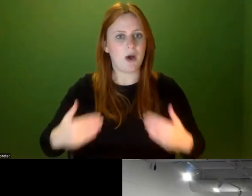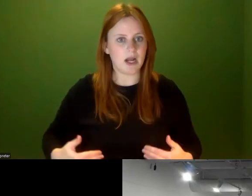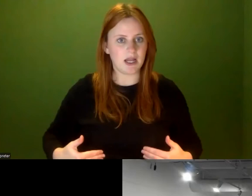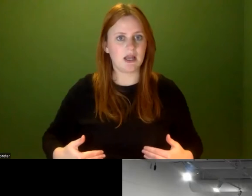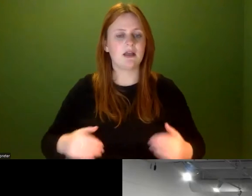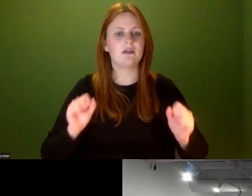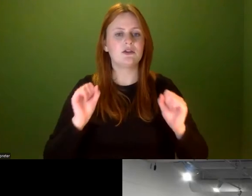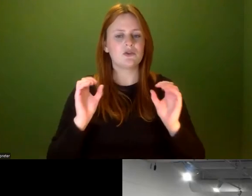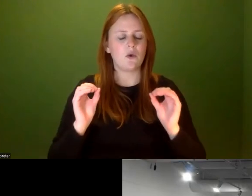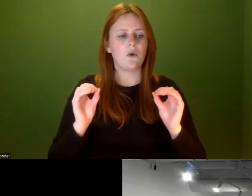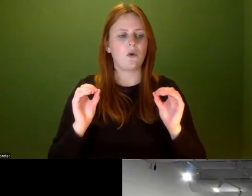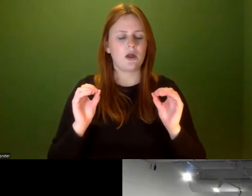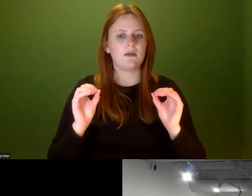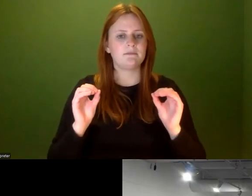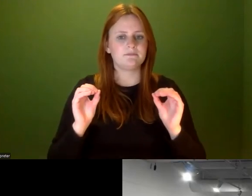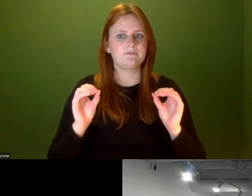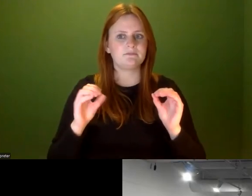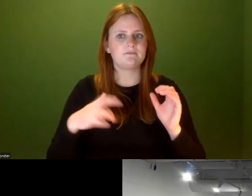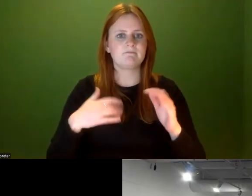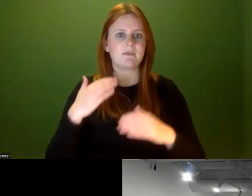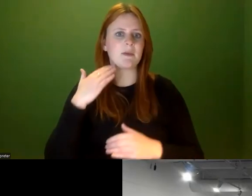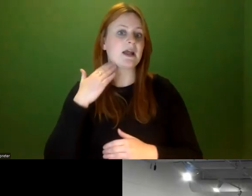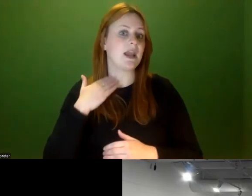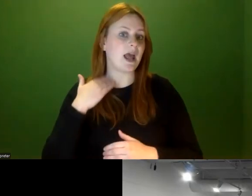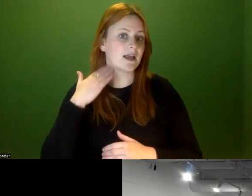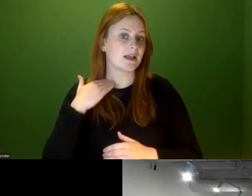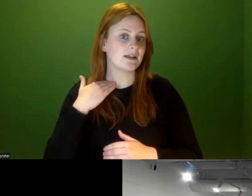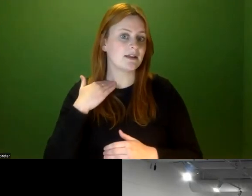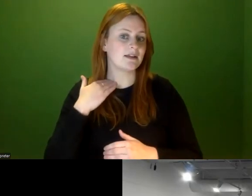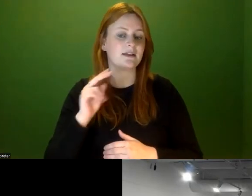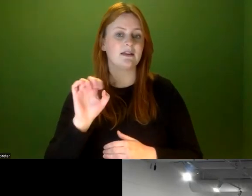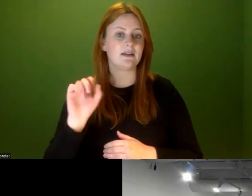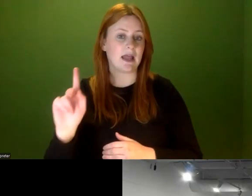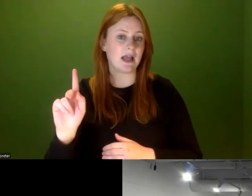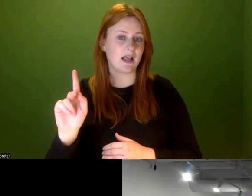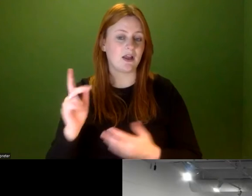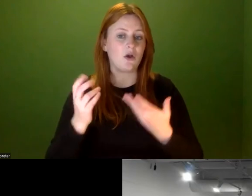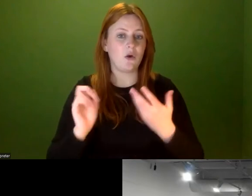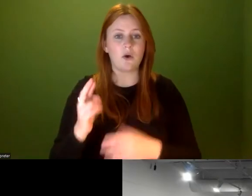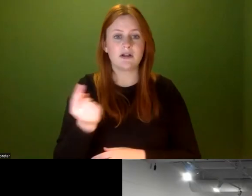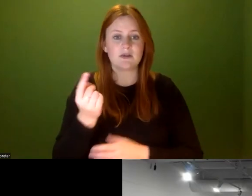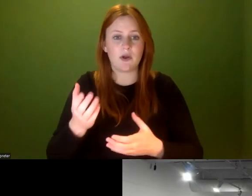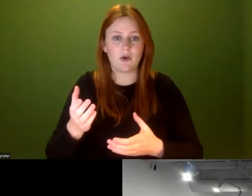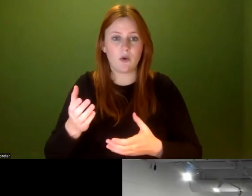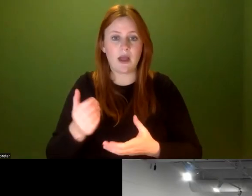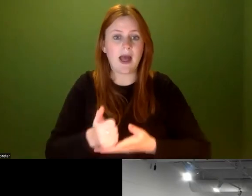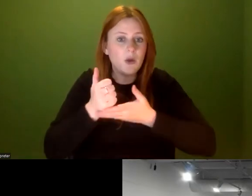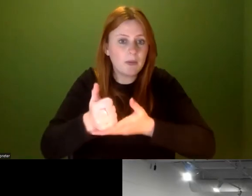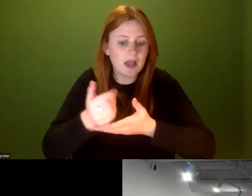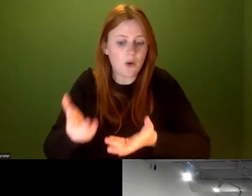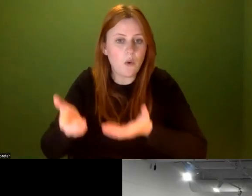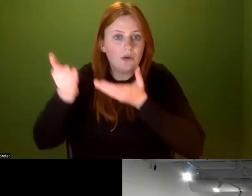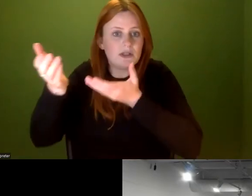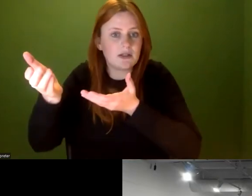of a neck, I'm going to call it, but also maybe somebody holding up, helping